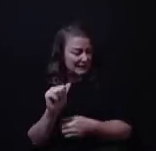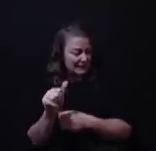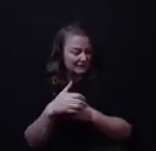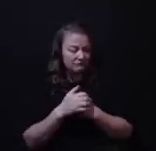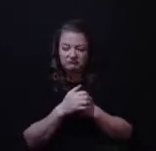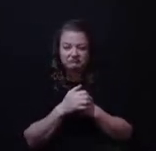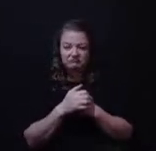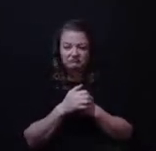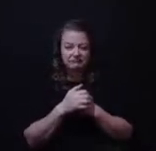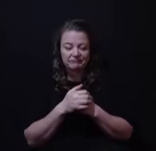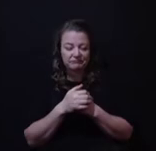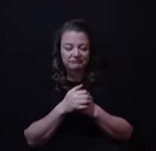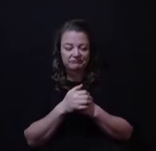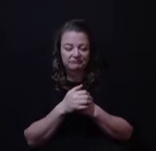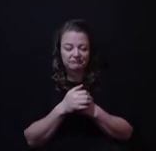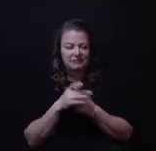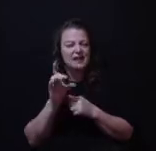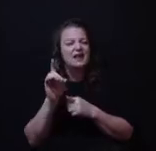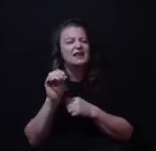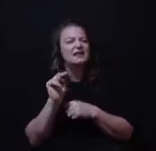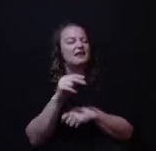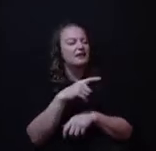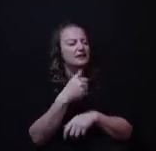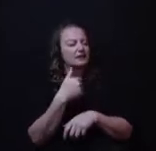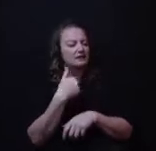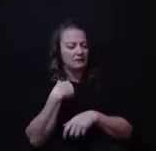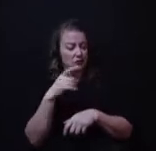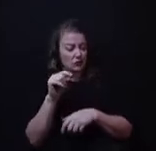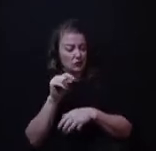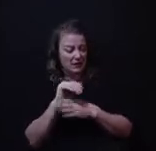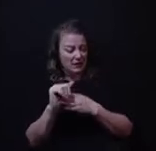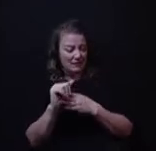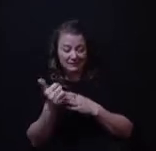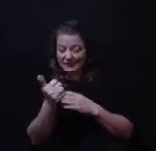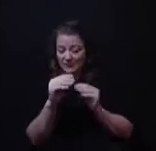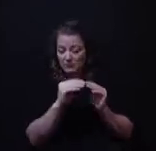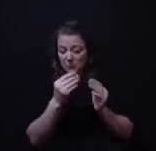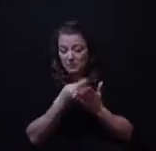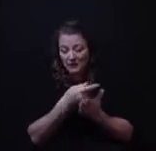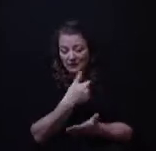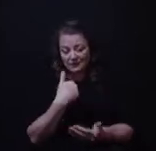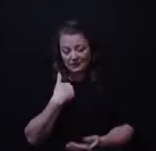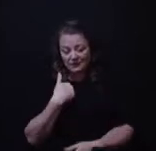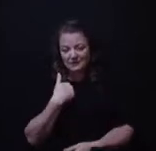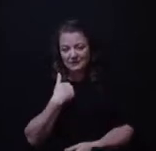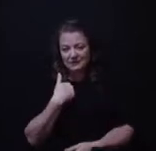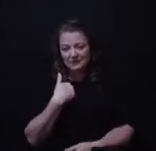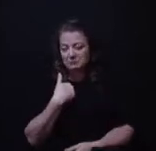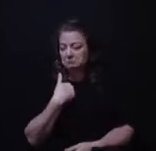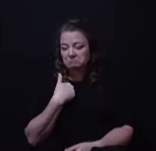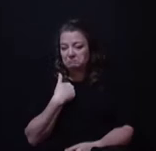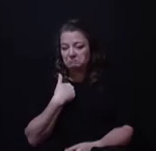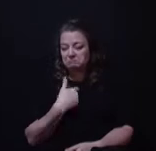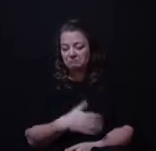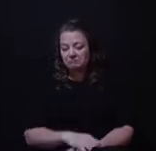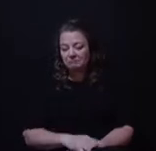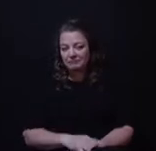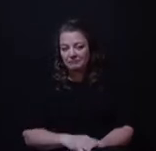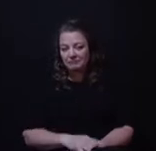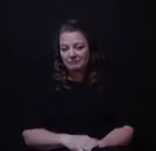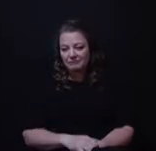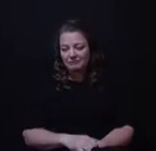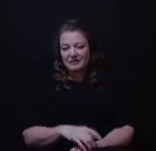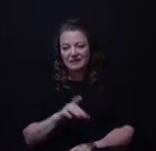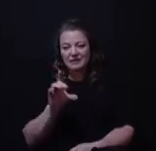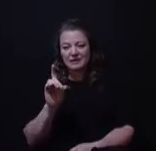sir. Donald, aside from the 20 bucks I gave you, do you have any money? No, sir.